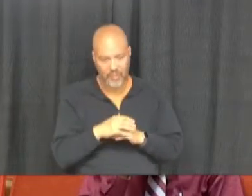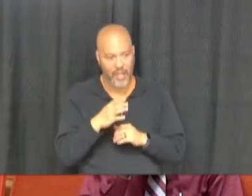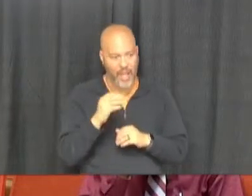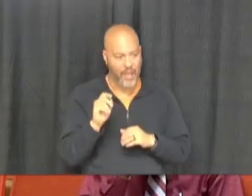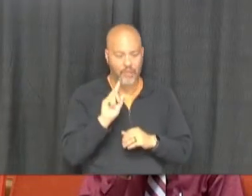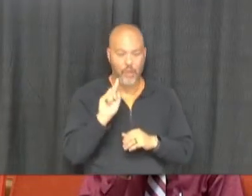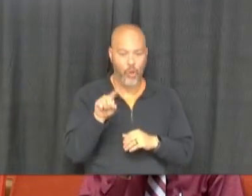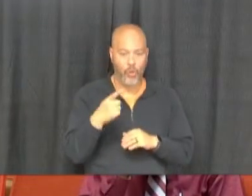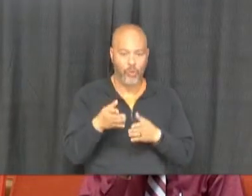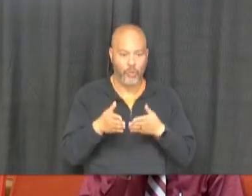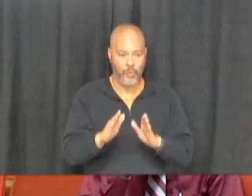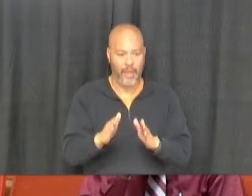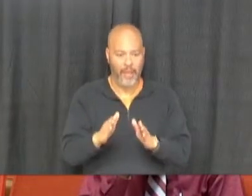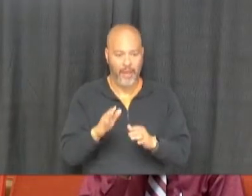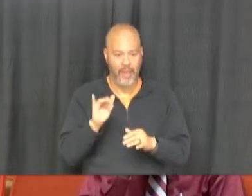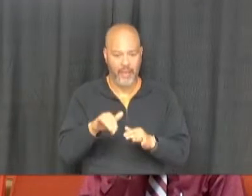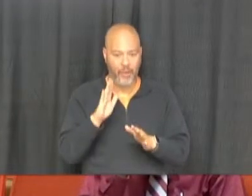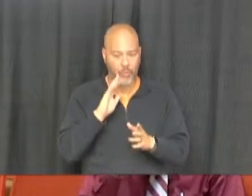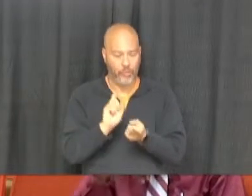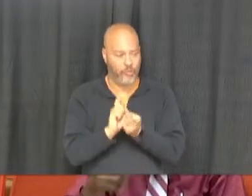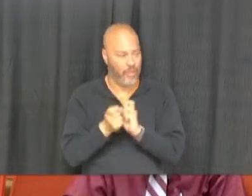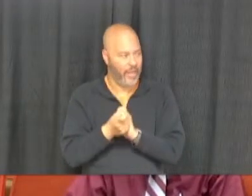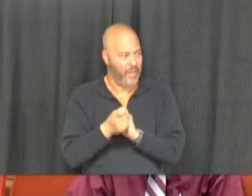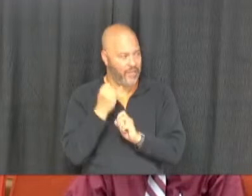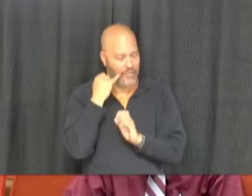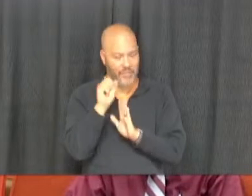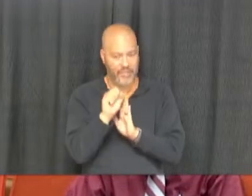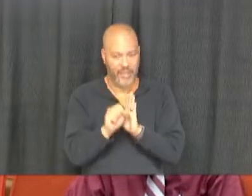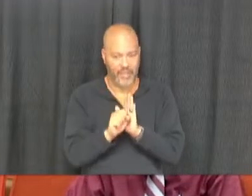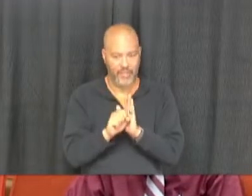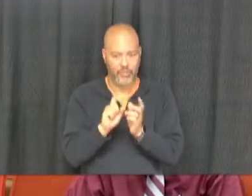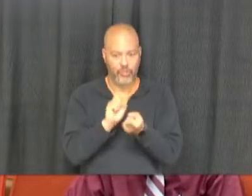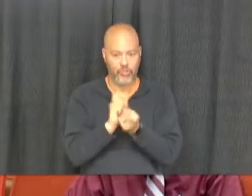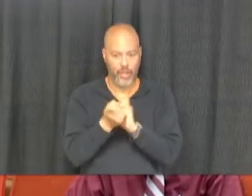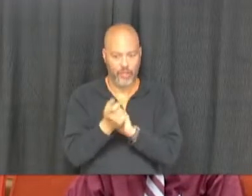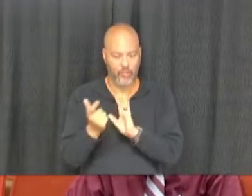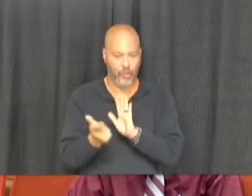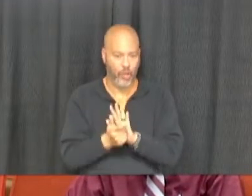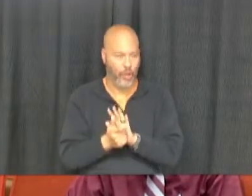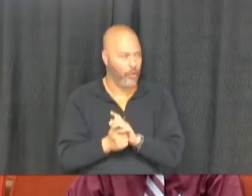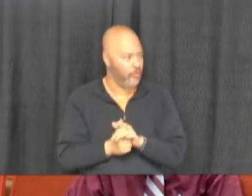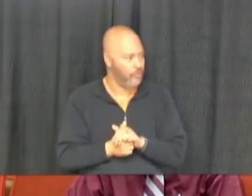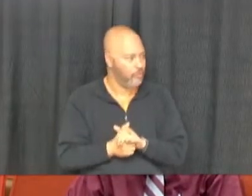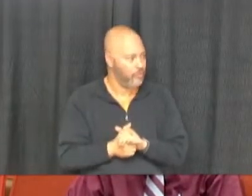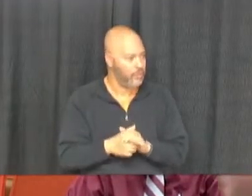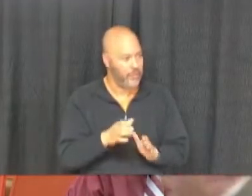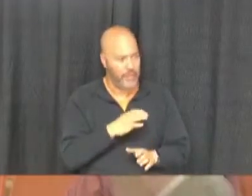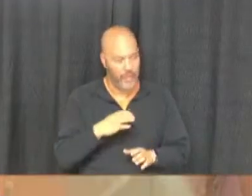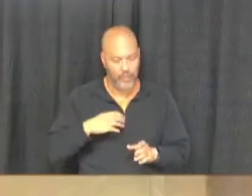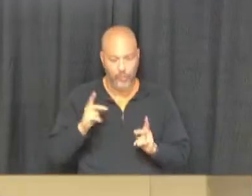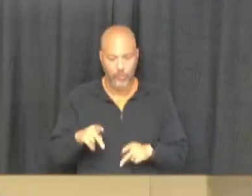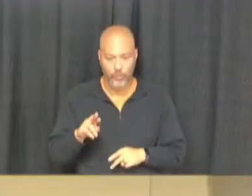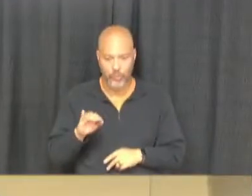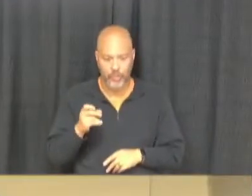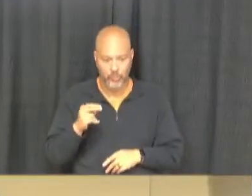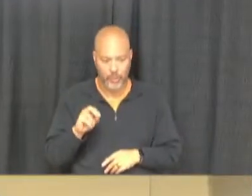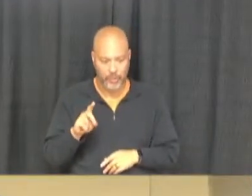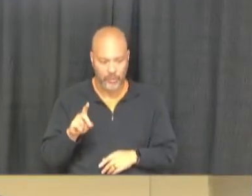And the only way this is going to change is if the state legislature changes the law. Councilperson Richmond. Thank you, Mr.